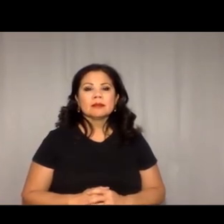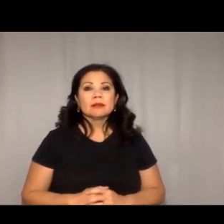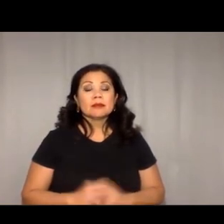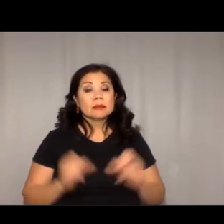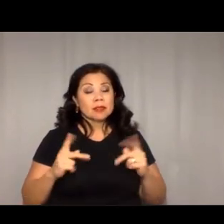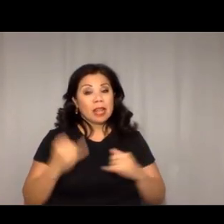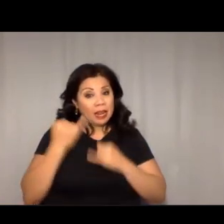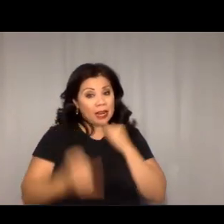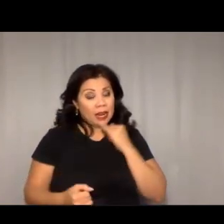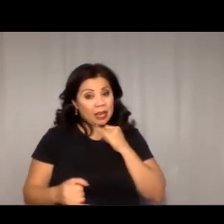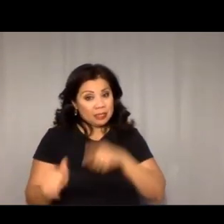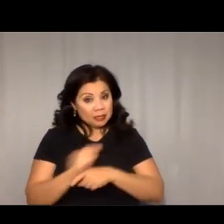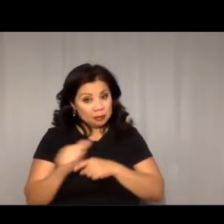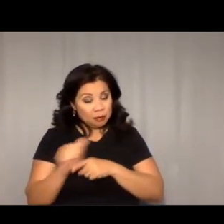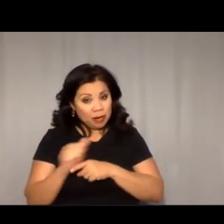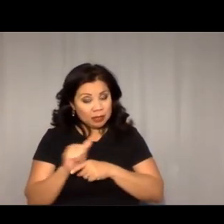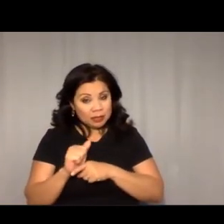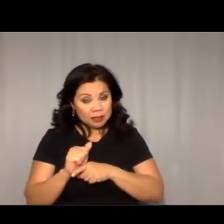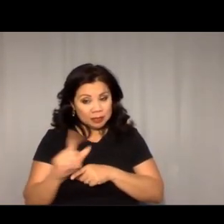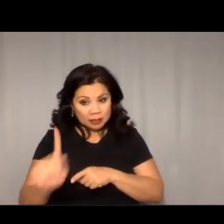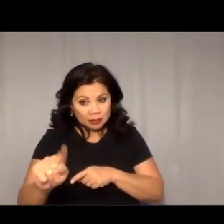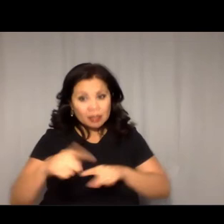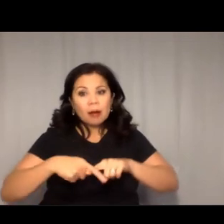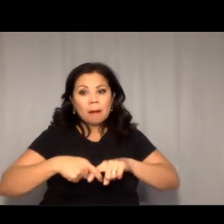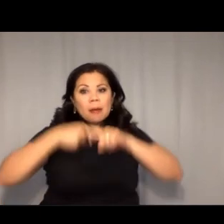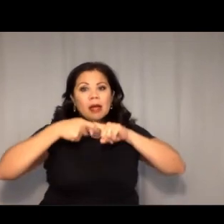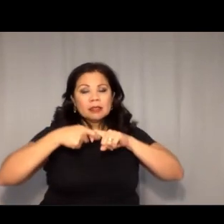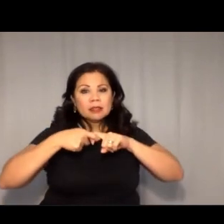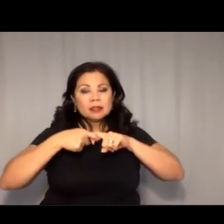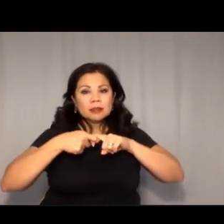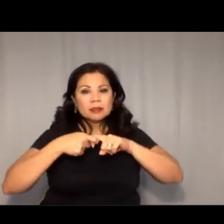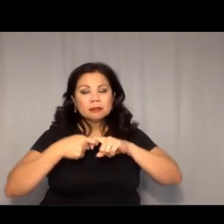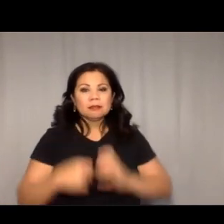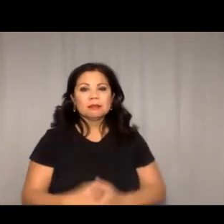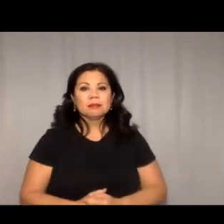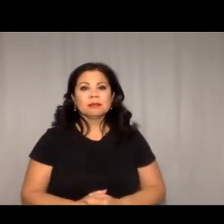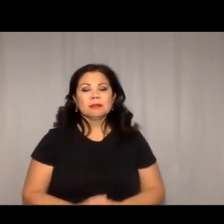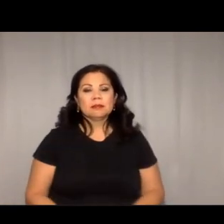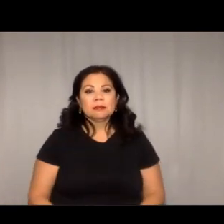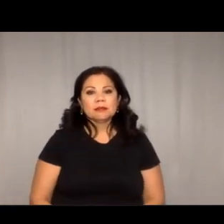All right. Last one to practice for dividing fractions. Go ahead, pause it, and then come back.